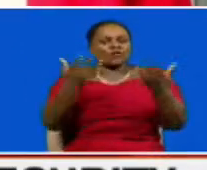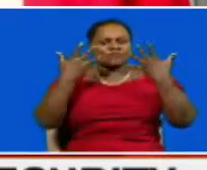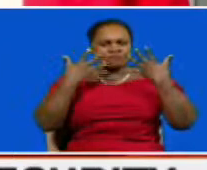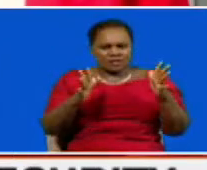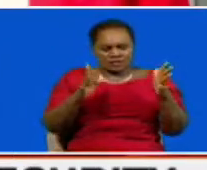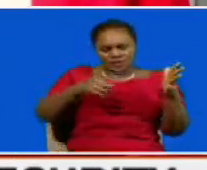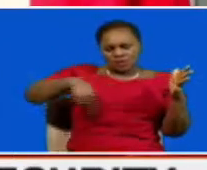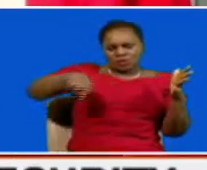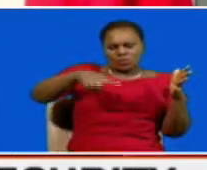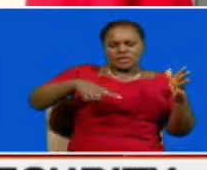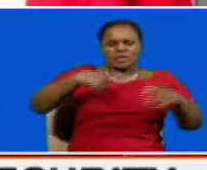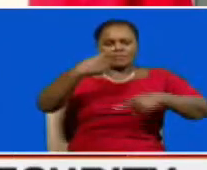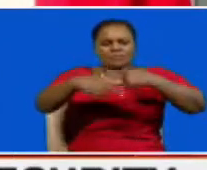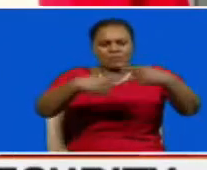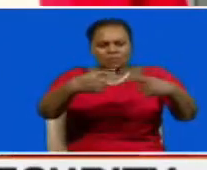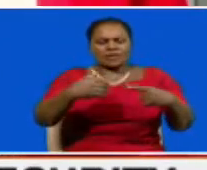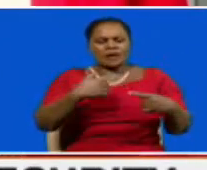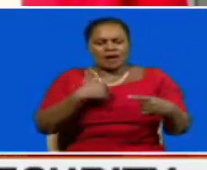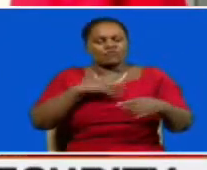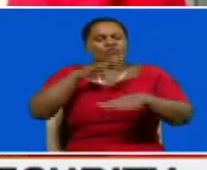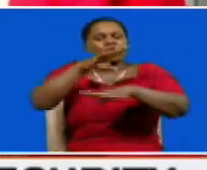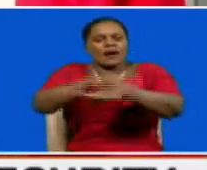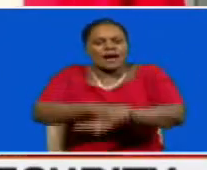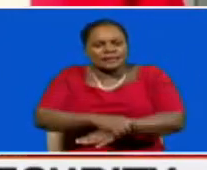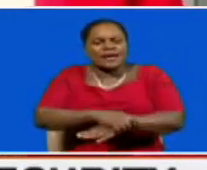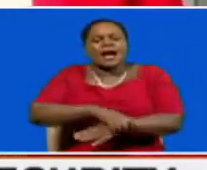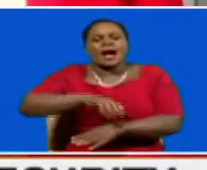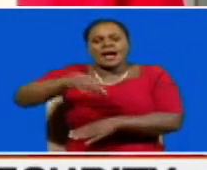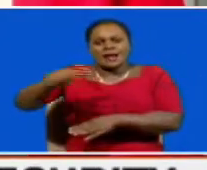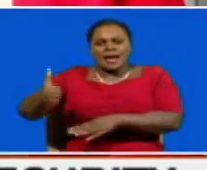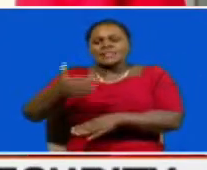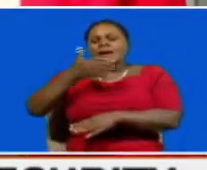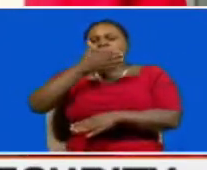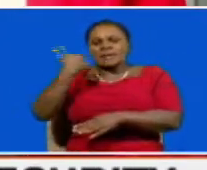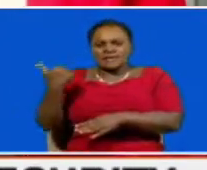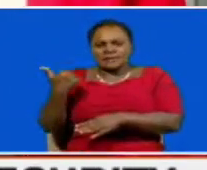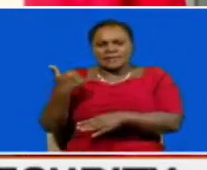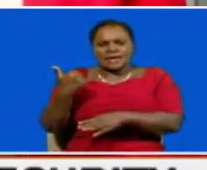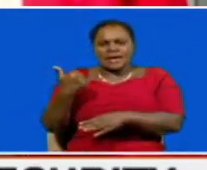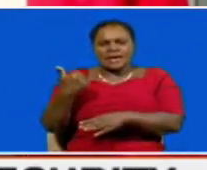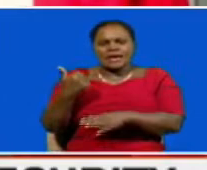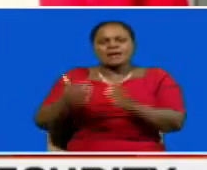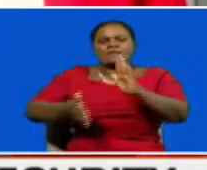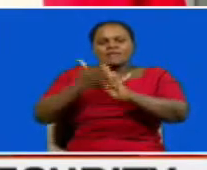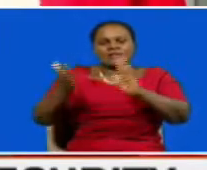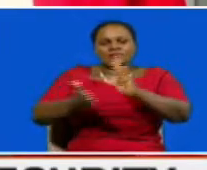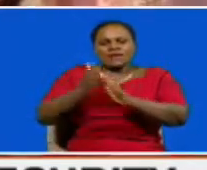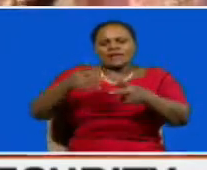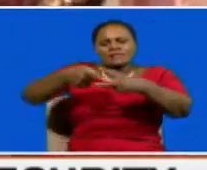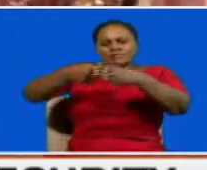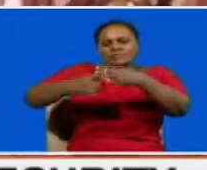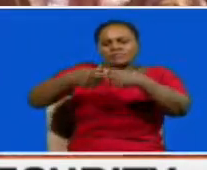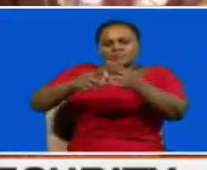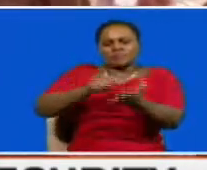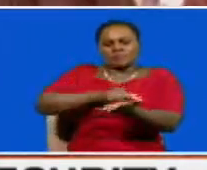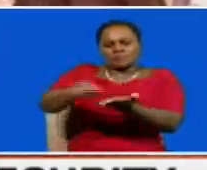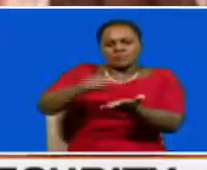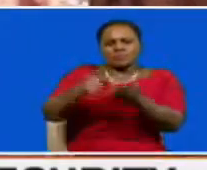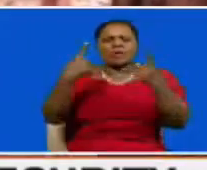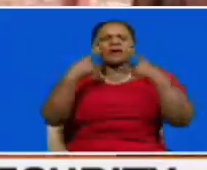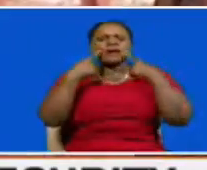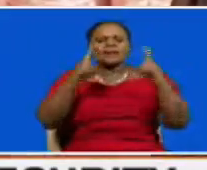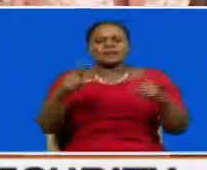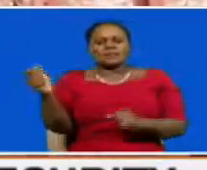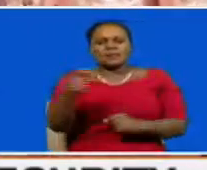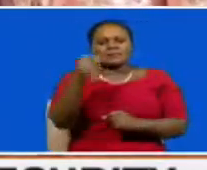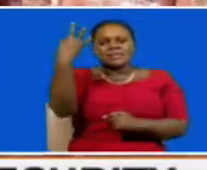and we are in the process of acquiring a better and more efficient printer. He announced that in the